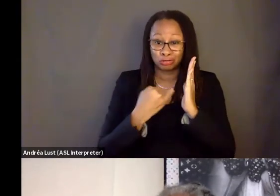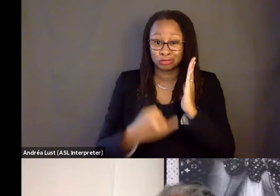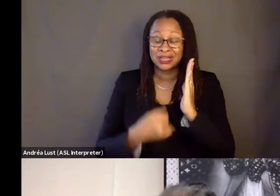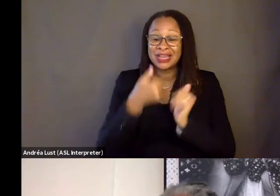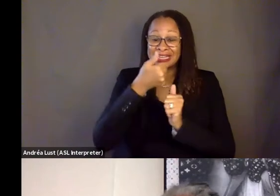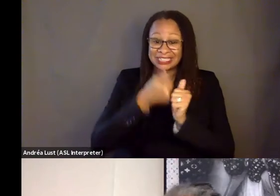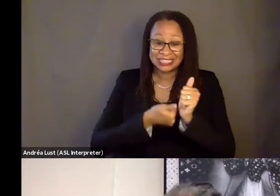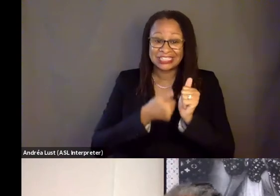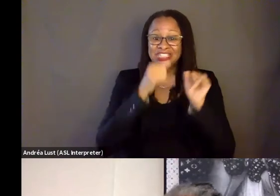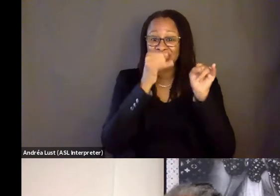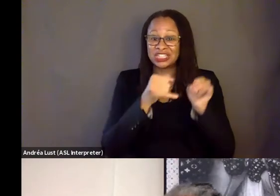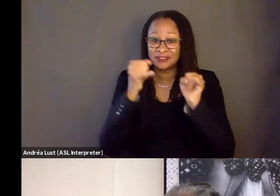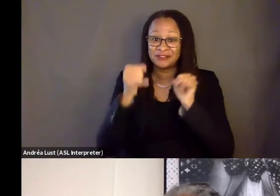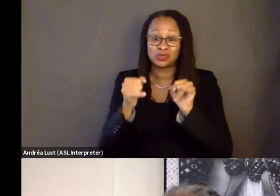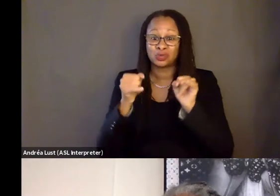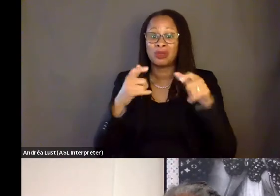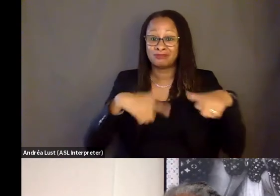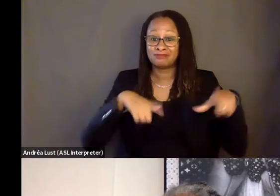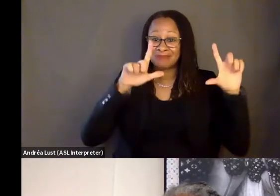the individual panels,